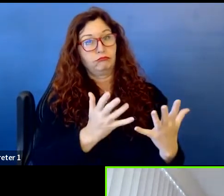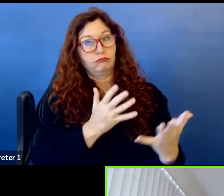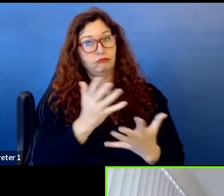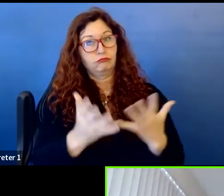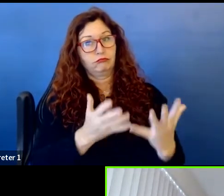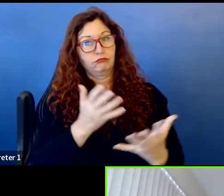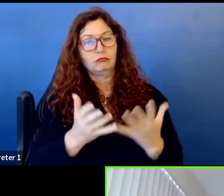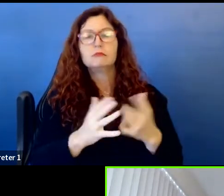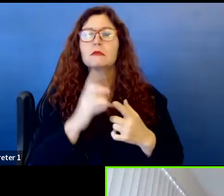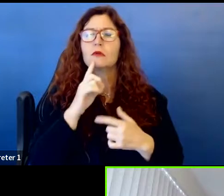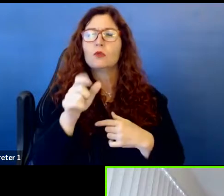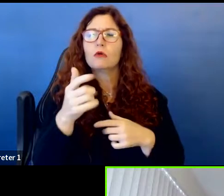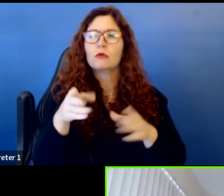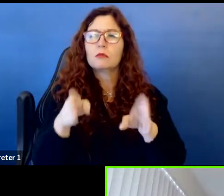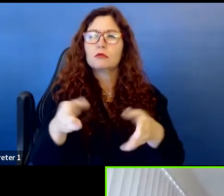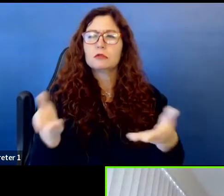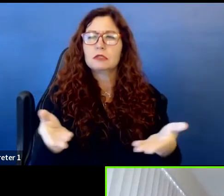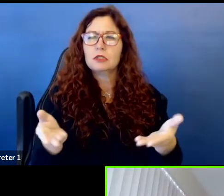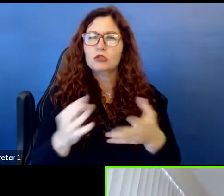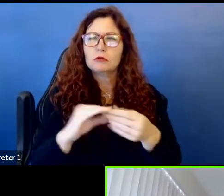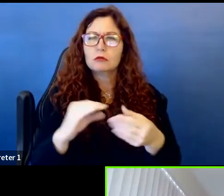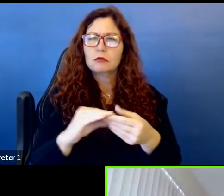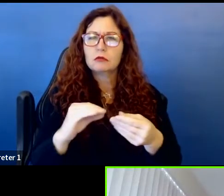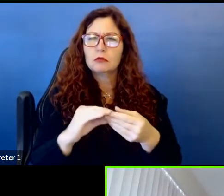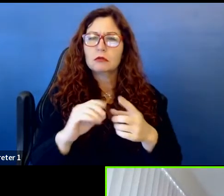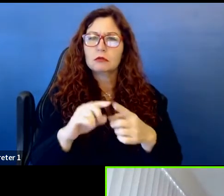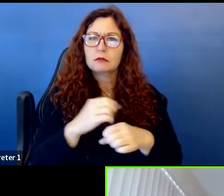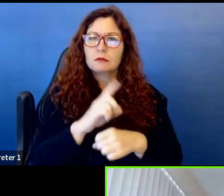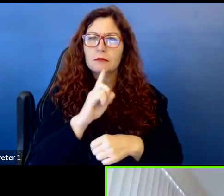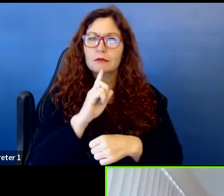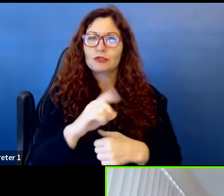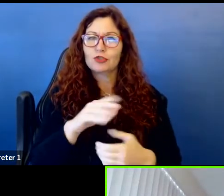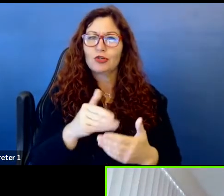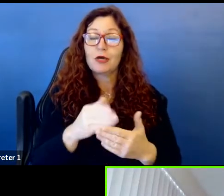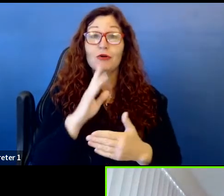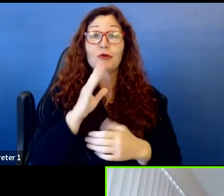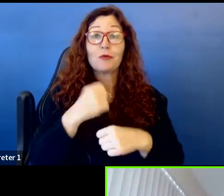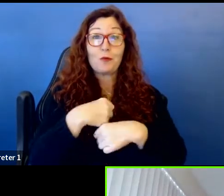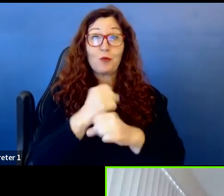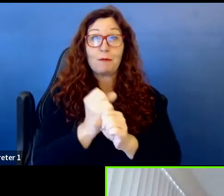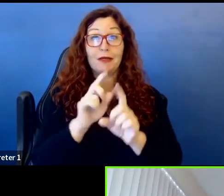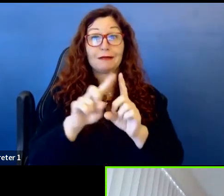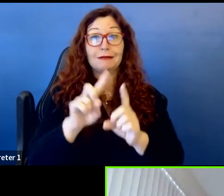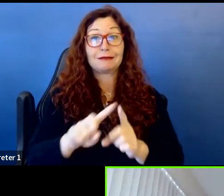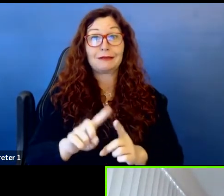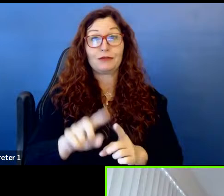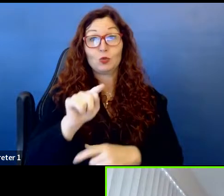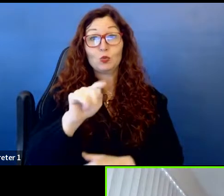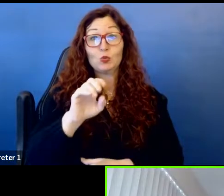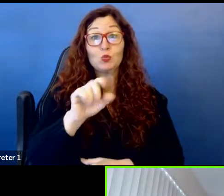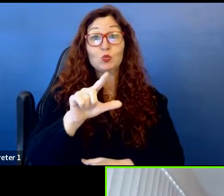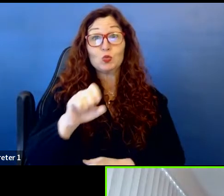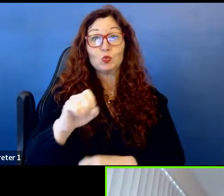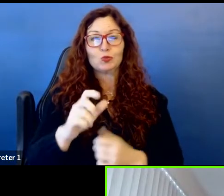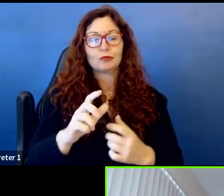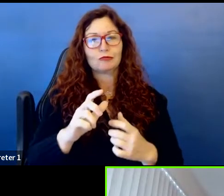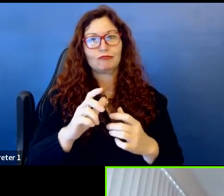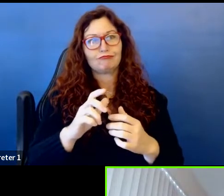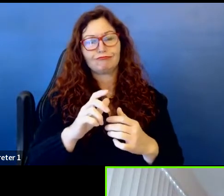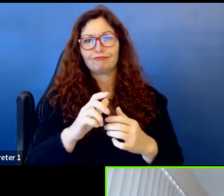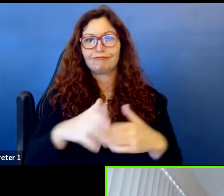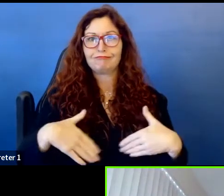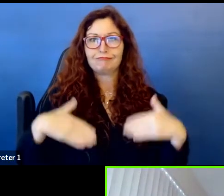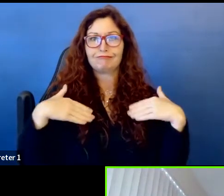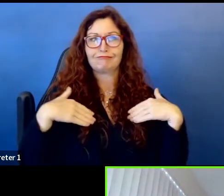panelists talked about for example having tools that fit different shaped bodies and so they were doing it in the interest of including more folks who weren't